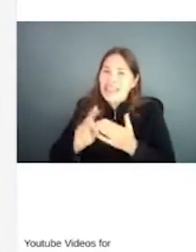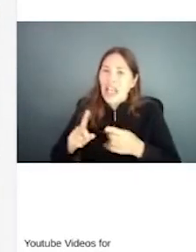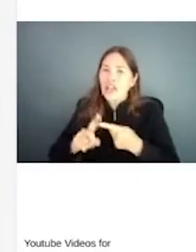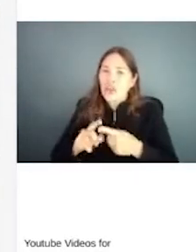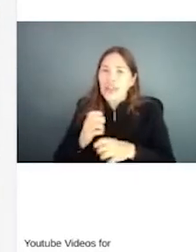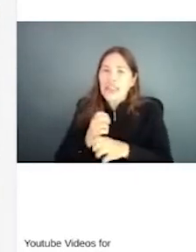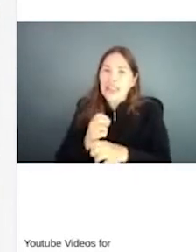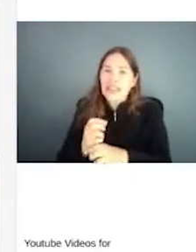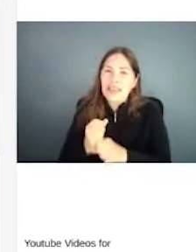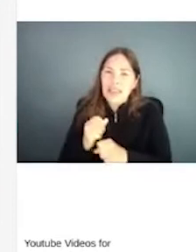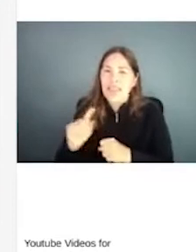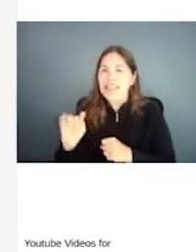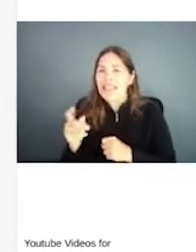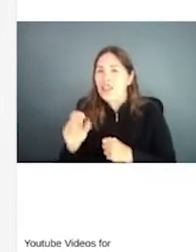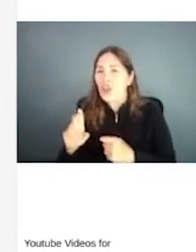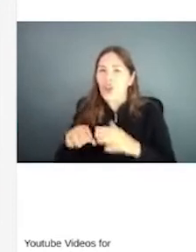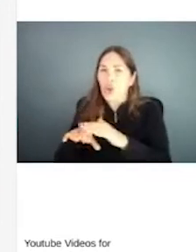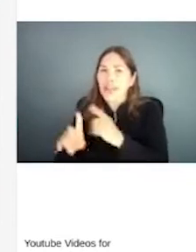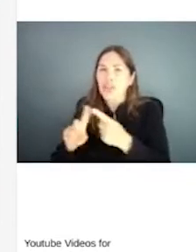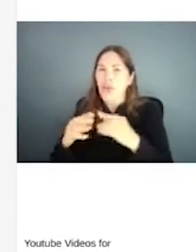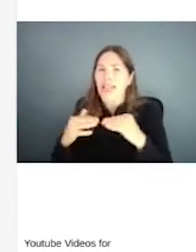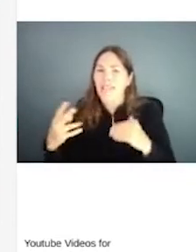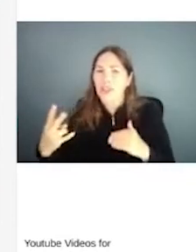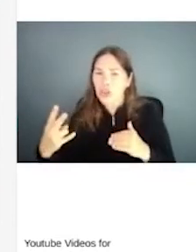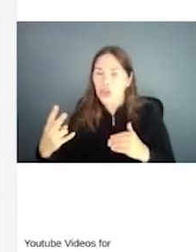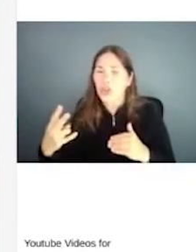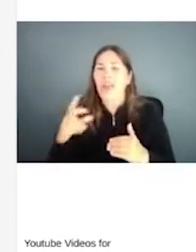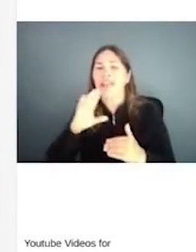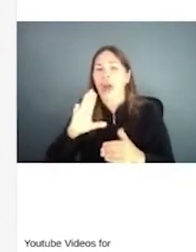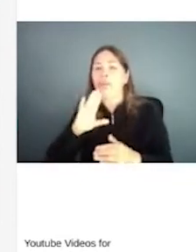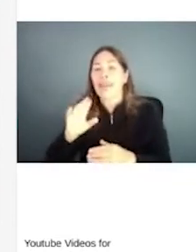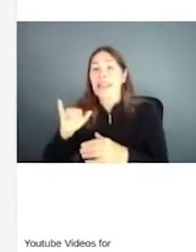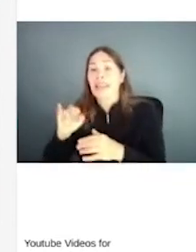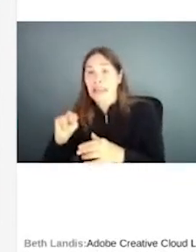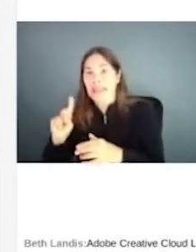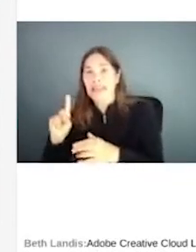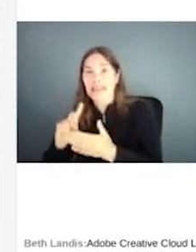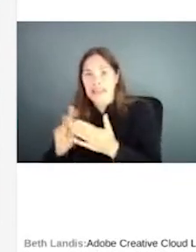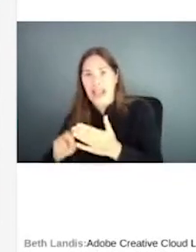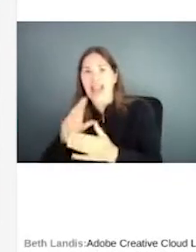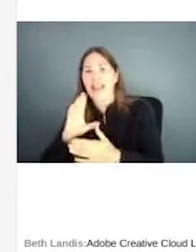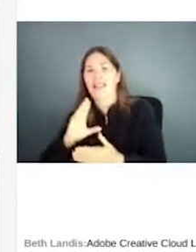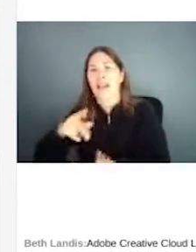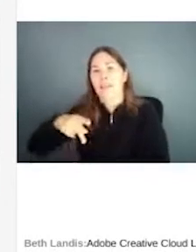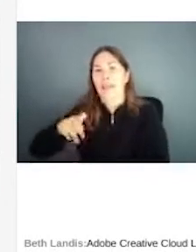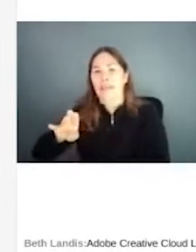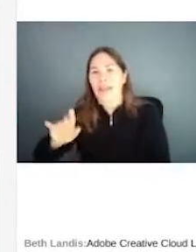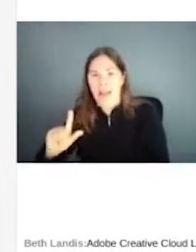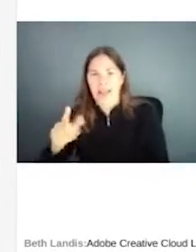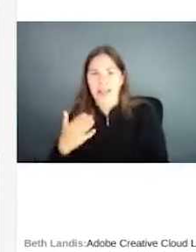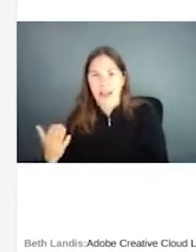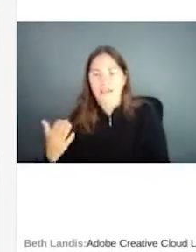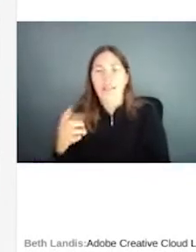teaser going into level 2, which will be InDesign and then some PBL stuff. So the